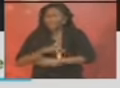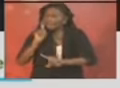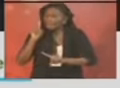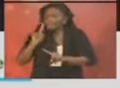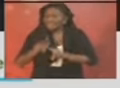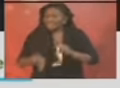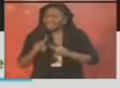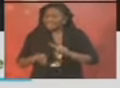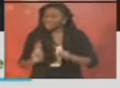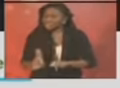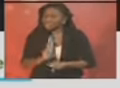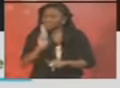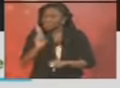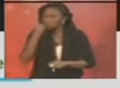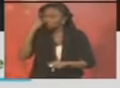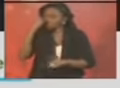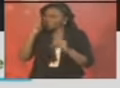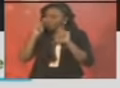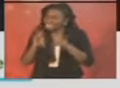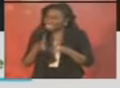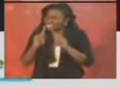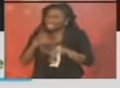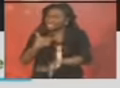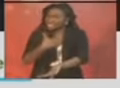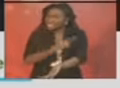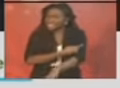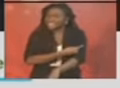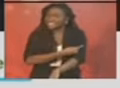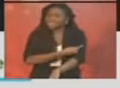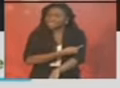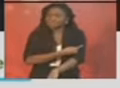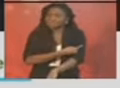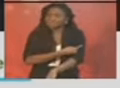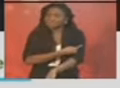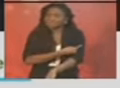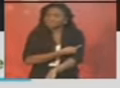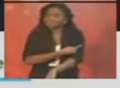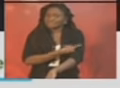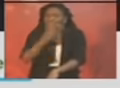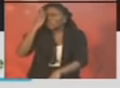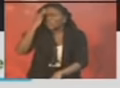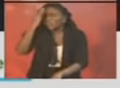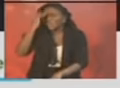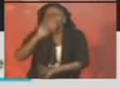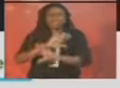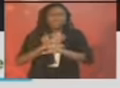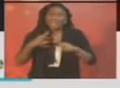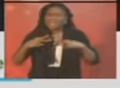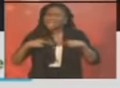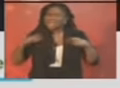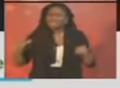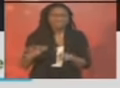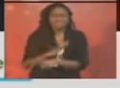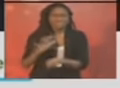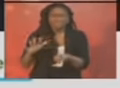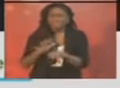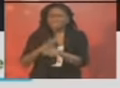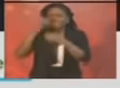trials on the present batch of COVID vaccines. We simply do not have enough data to make a